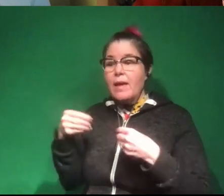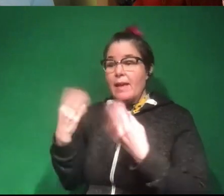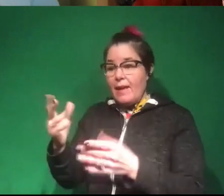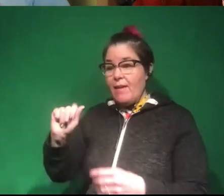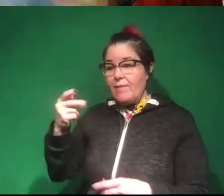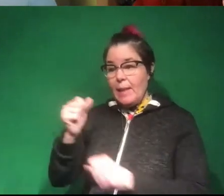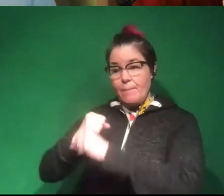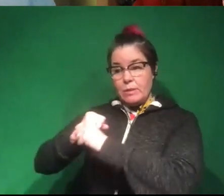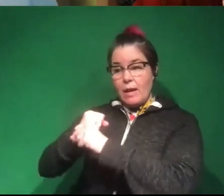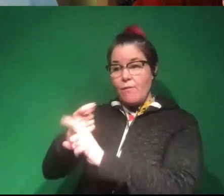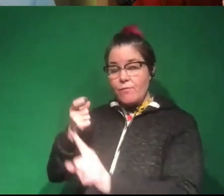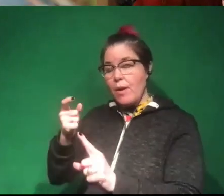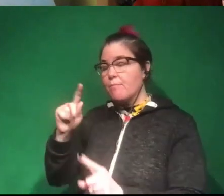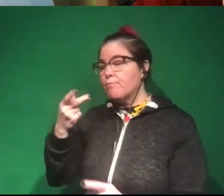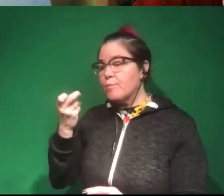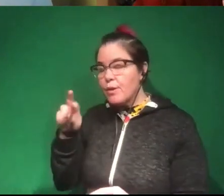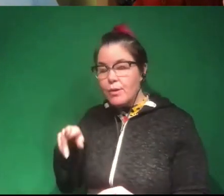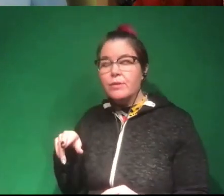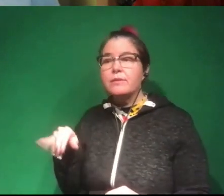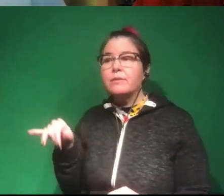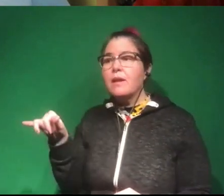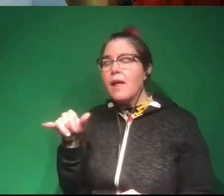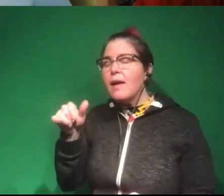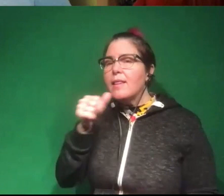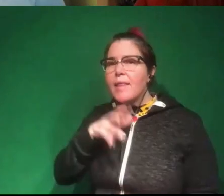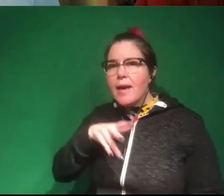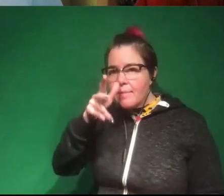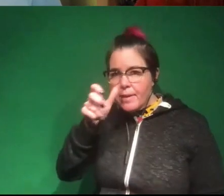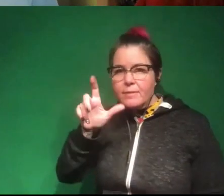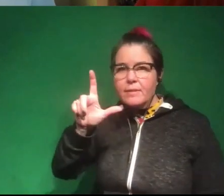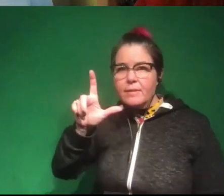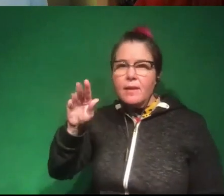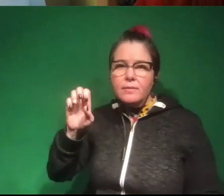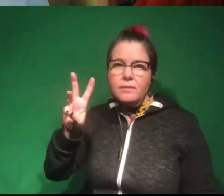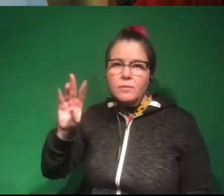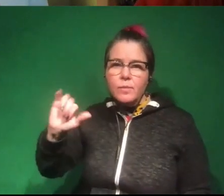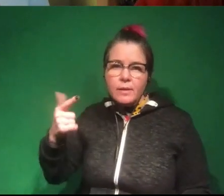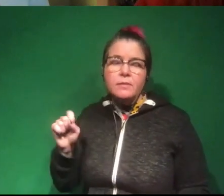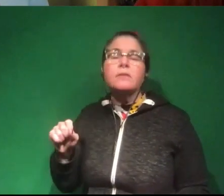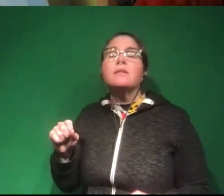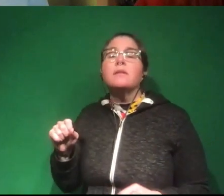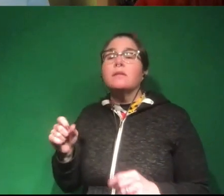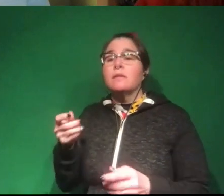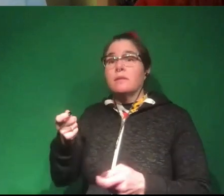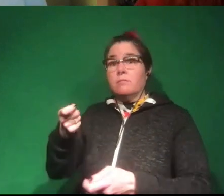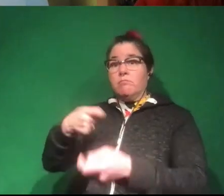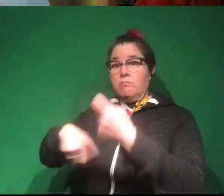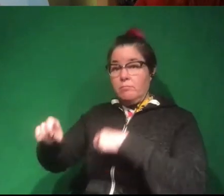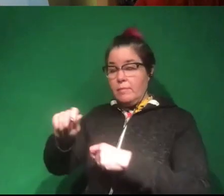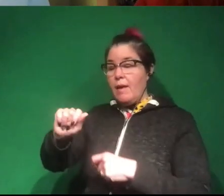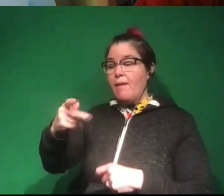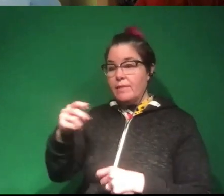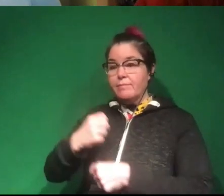protection from predators like ladybugs and lacewings. And in return, the aphids actually produce the